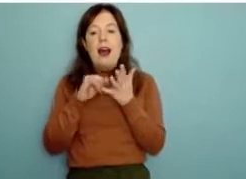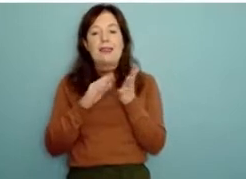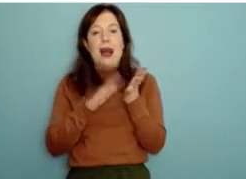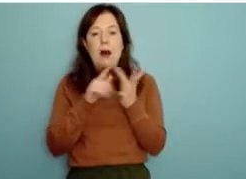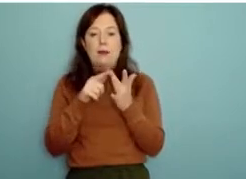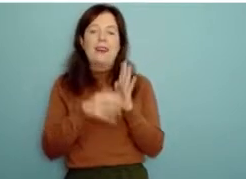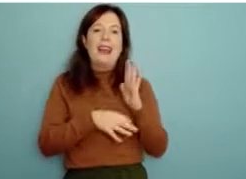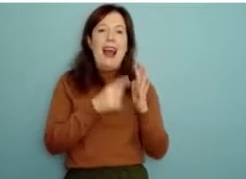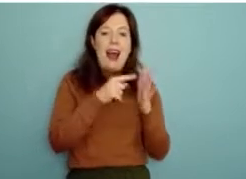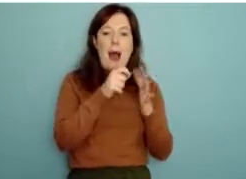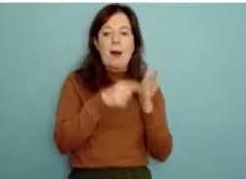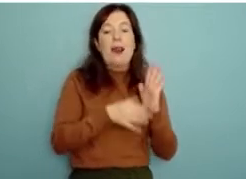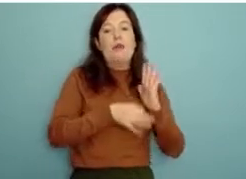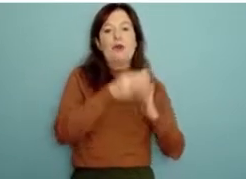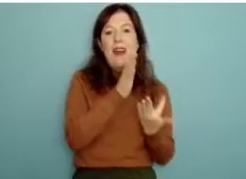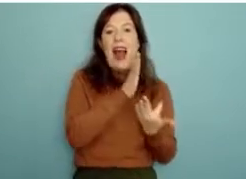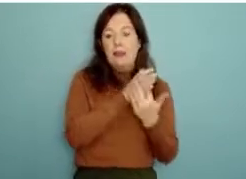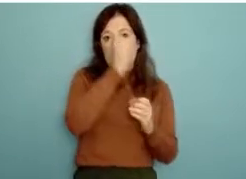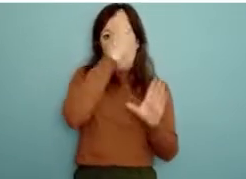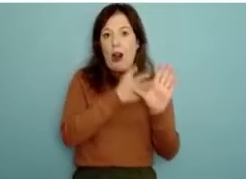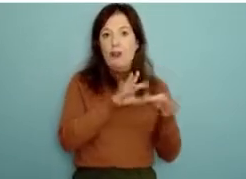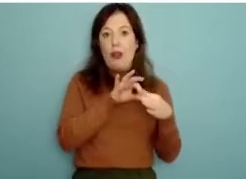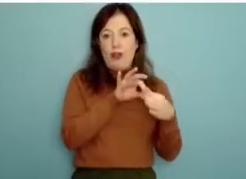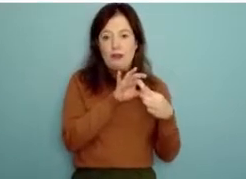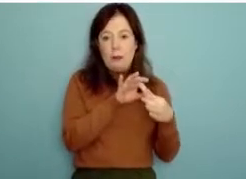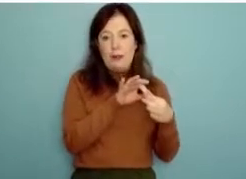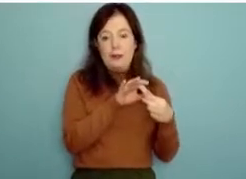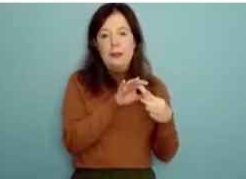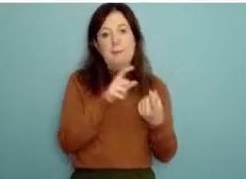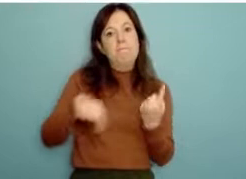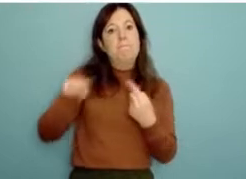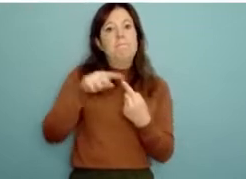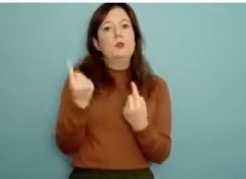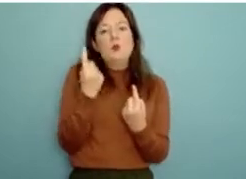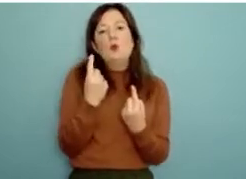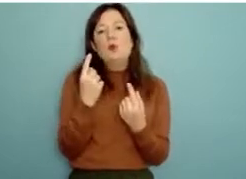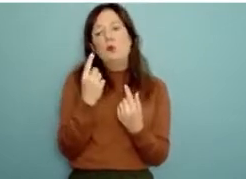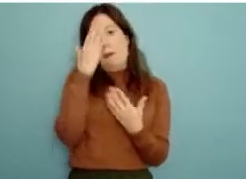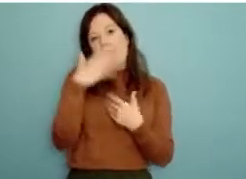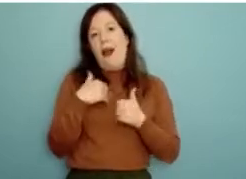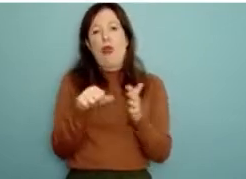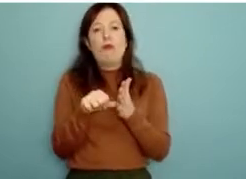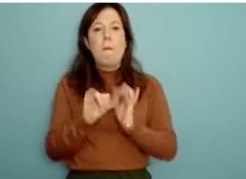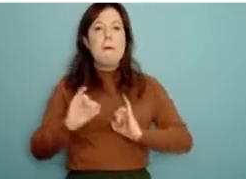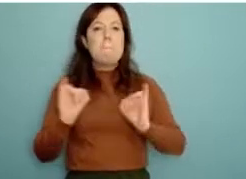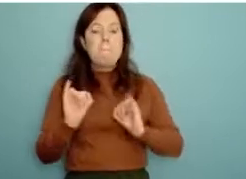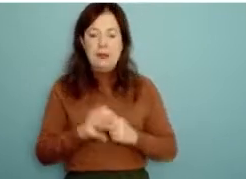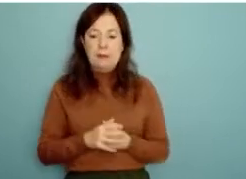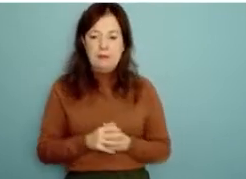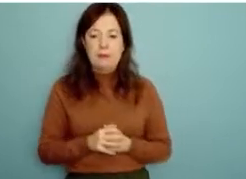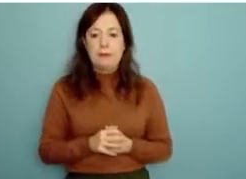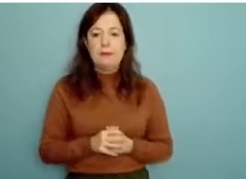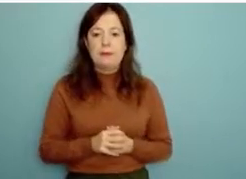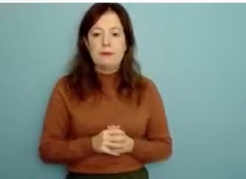Improving Access to Psychological Therapies for people with severe mental health problems. And one of the kind of